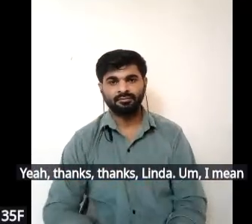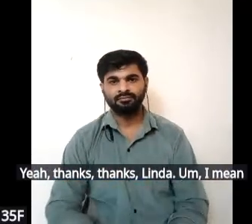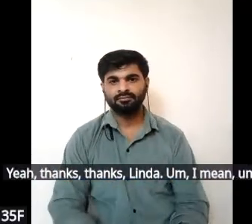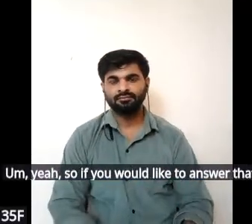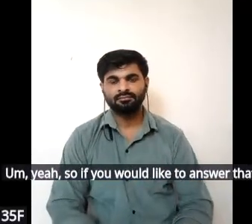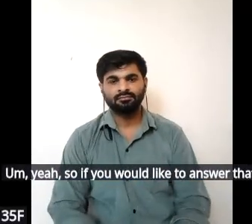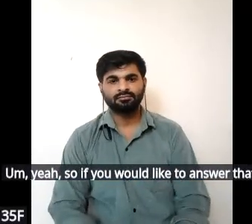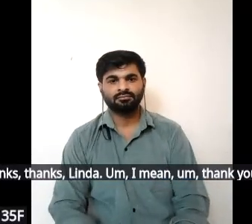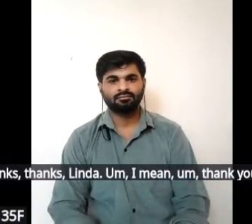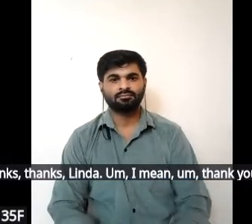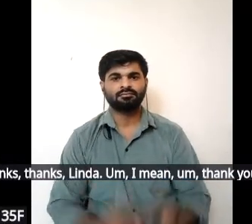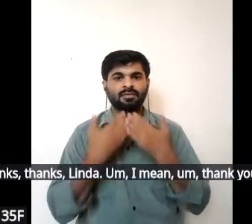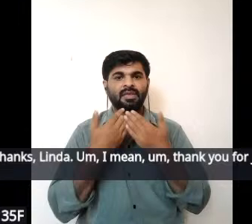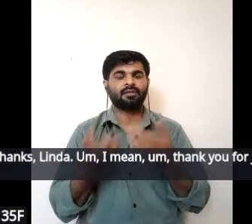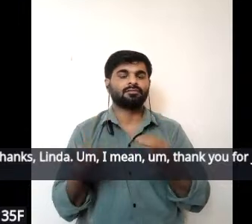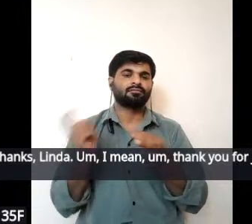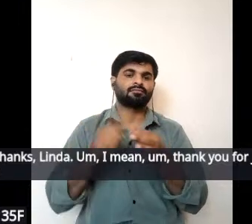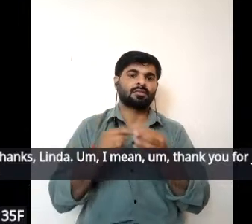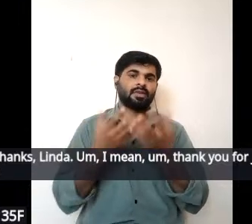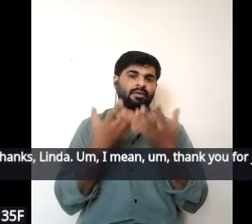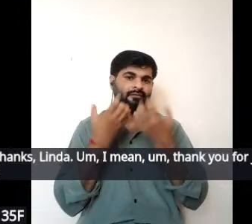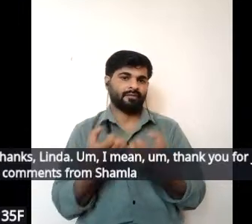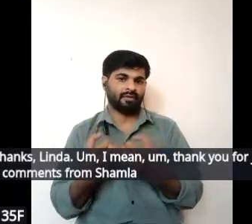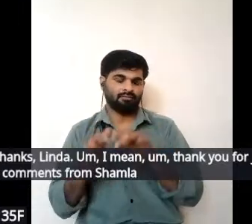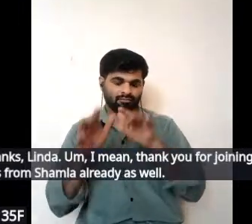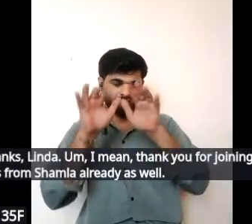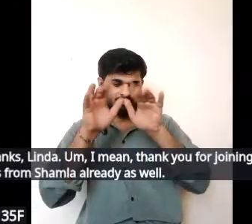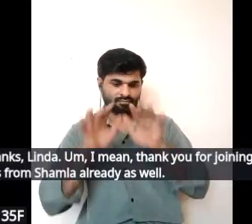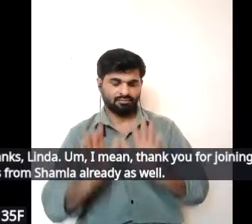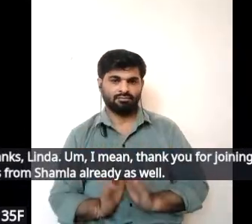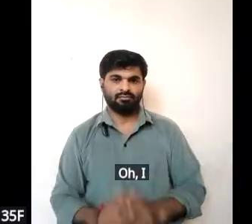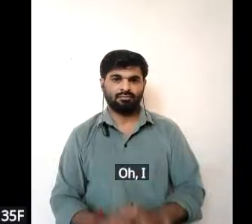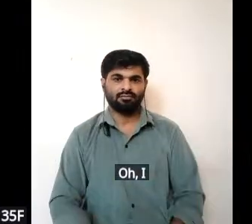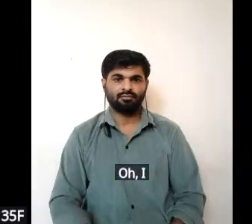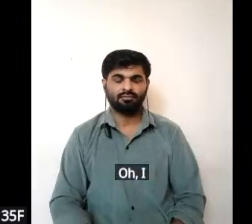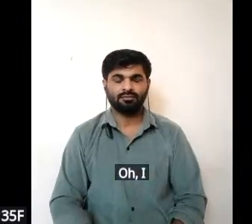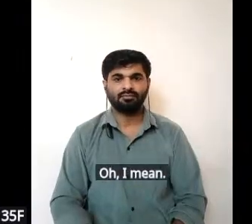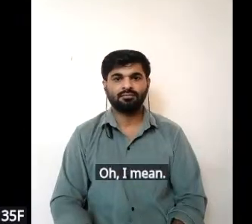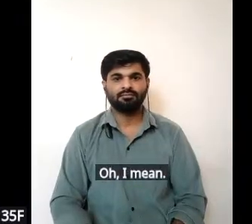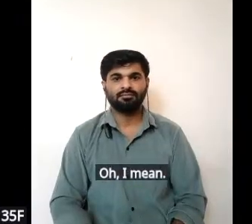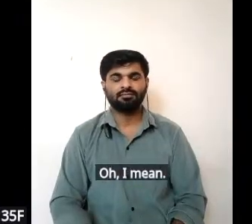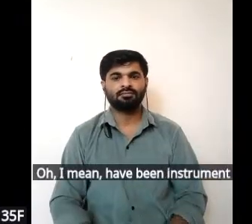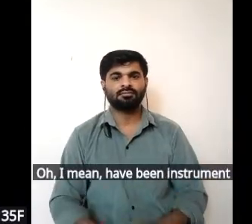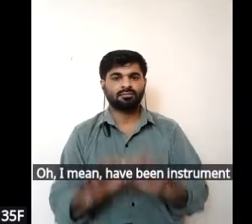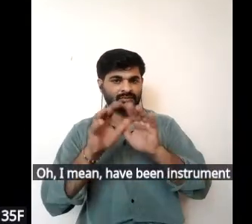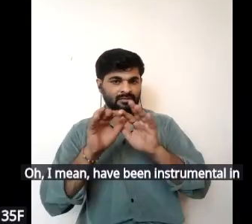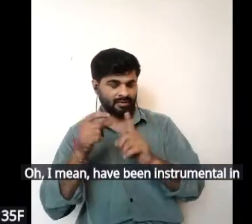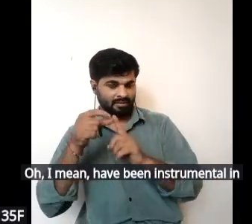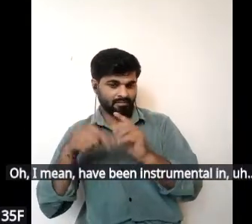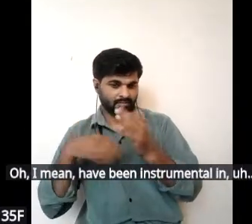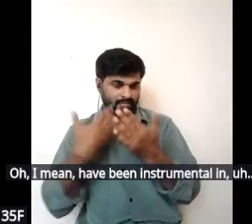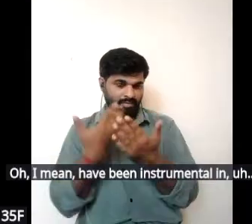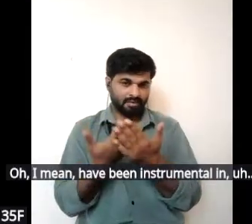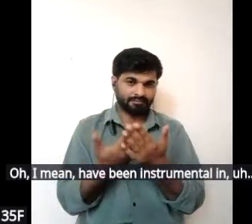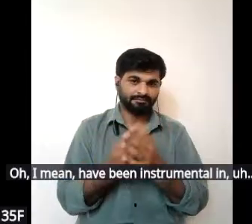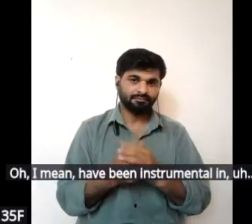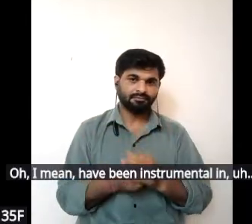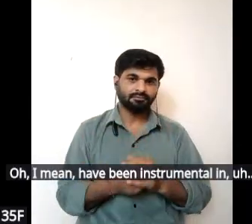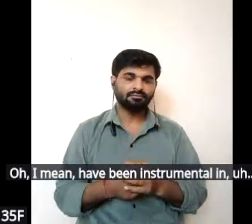Thank you for joining. We were wanting to get comments from Shamladi as well. Have been instrumental in